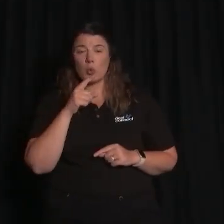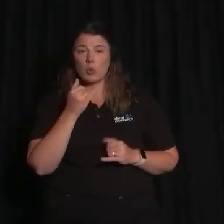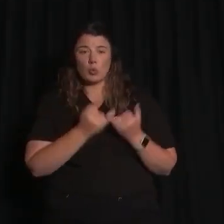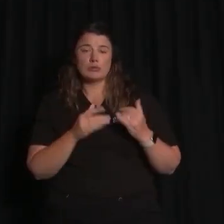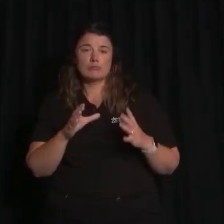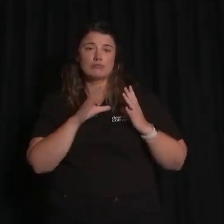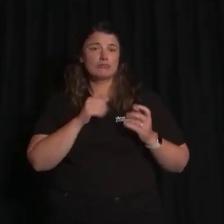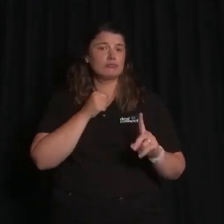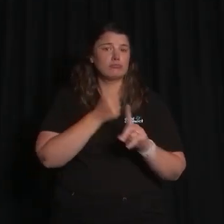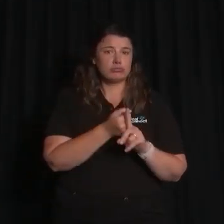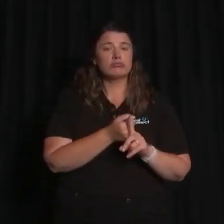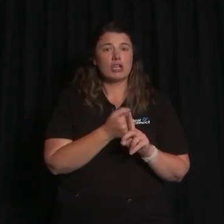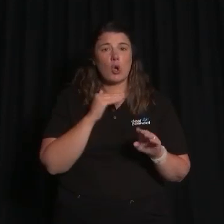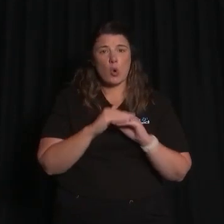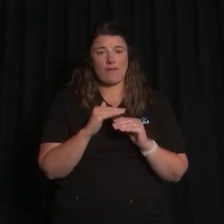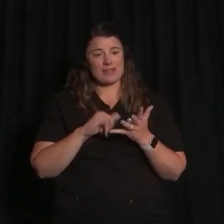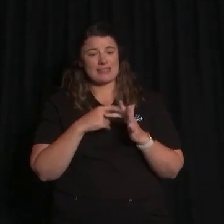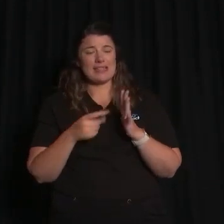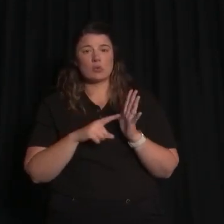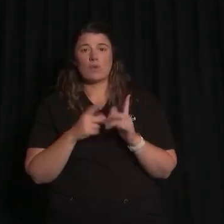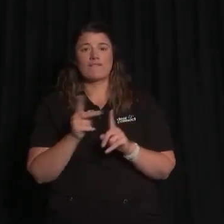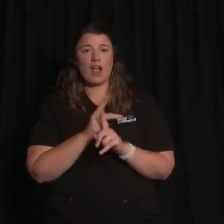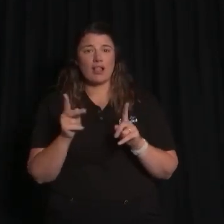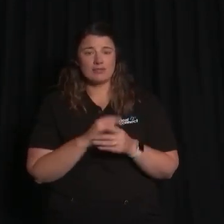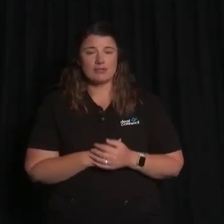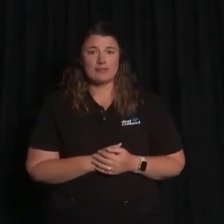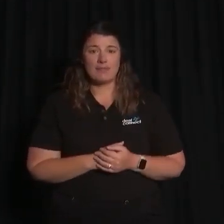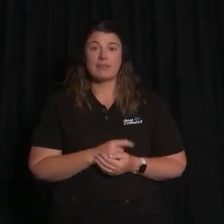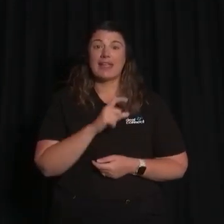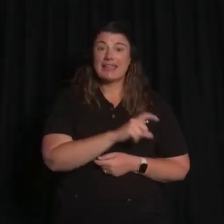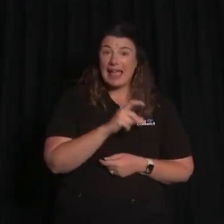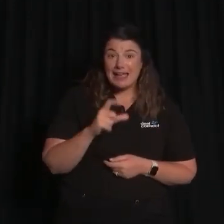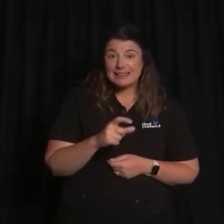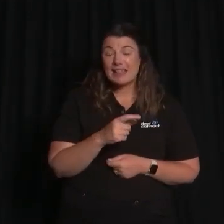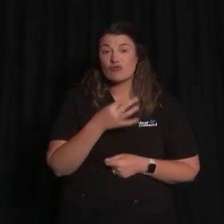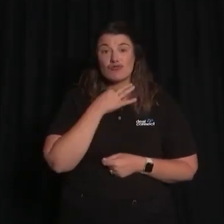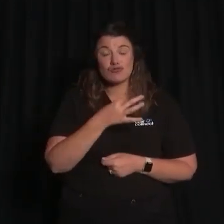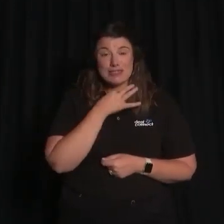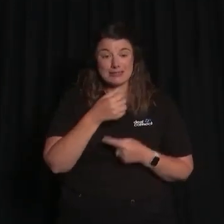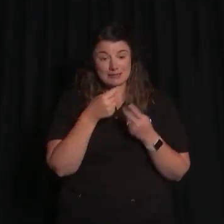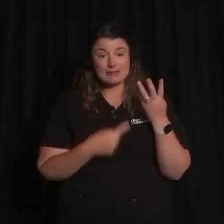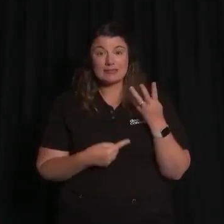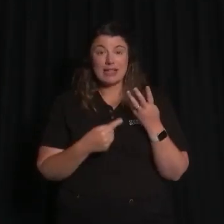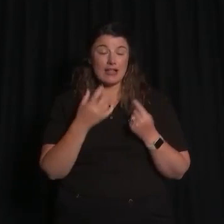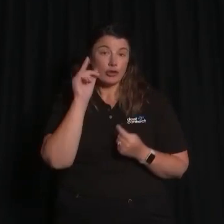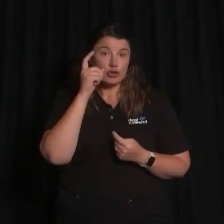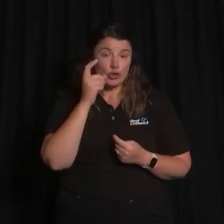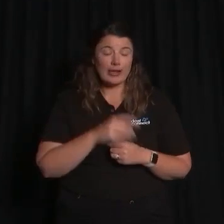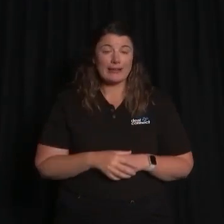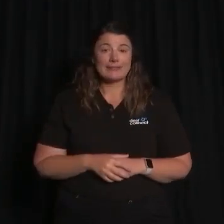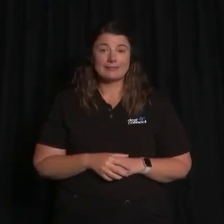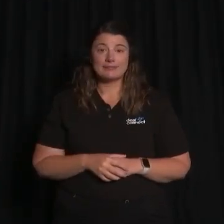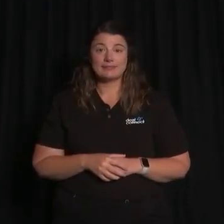burden in relation to sexual violence. There's a range of cancer risk factors which are concerning